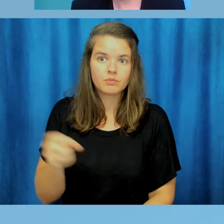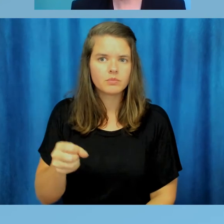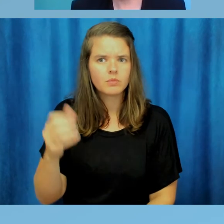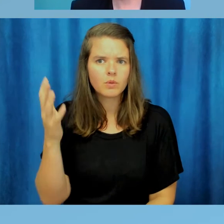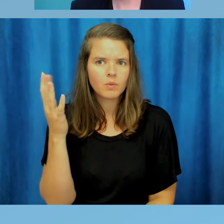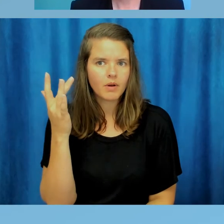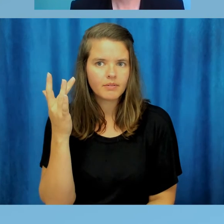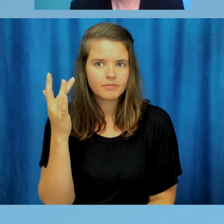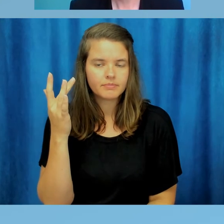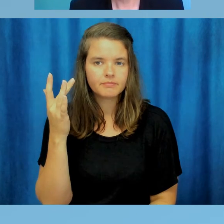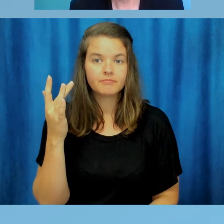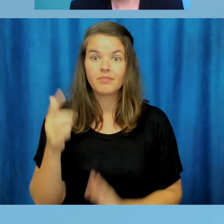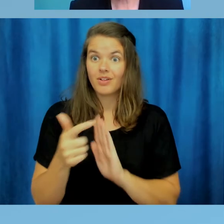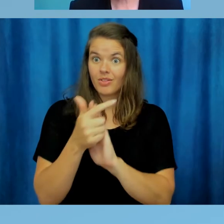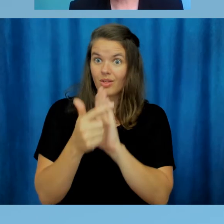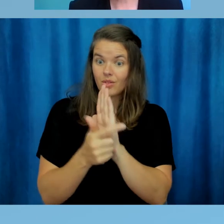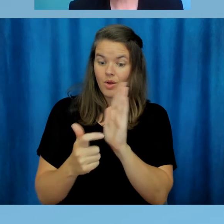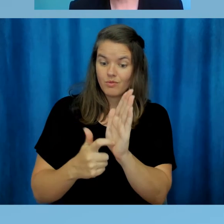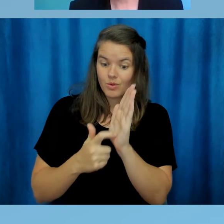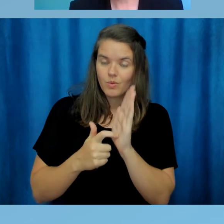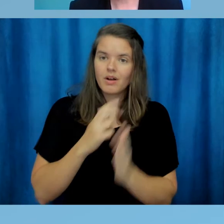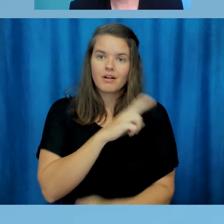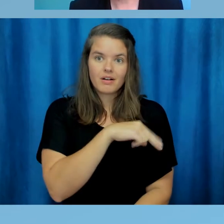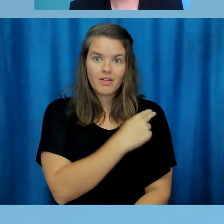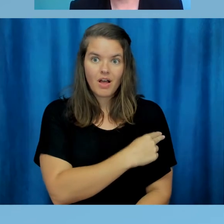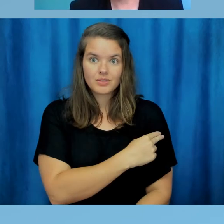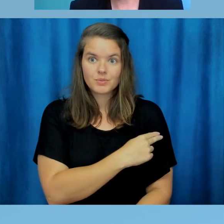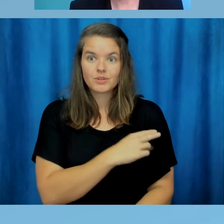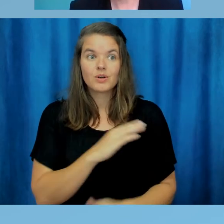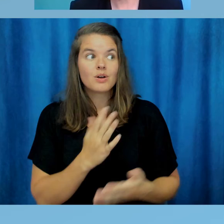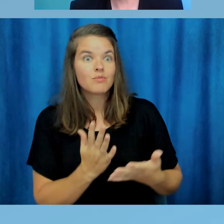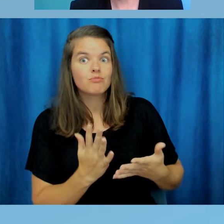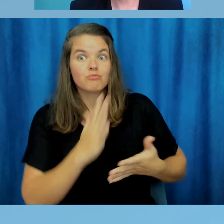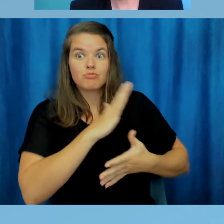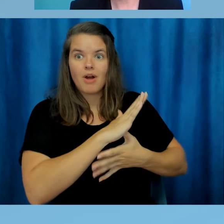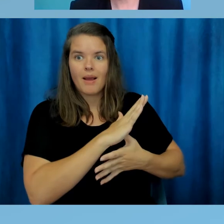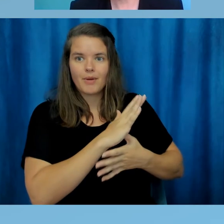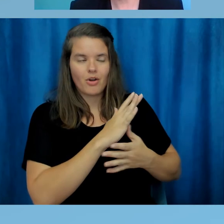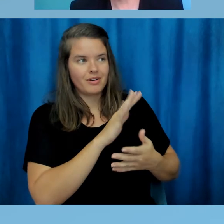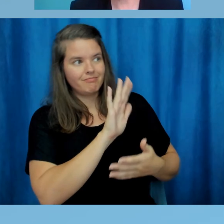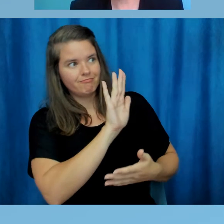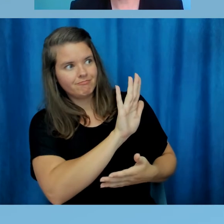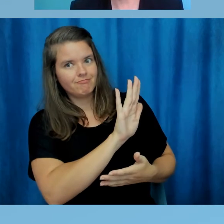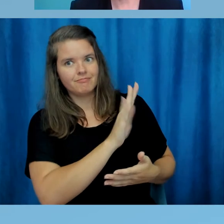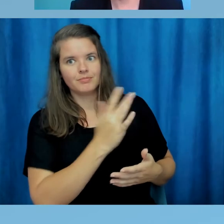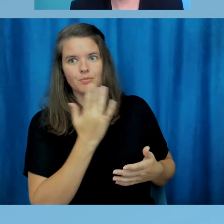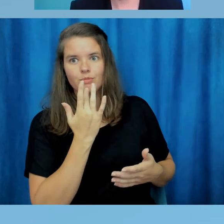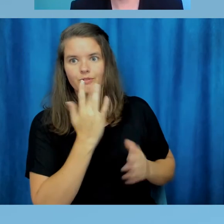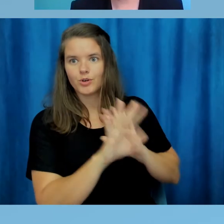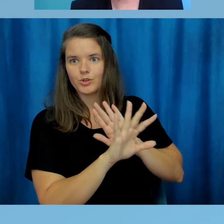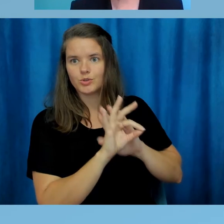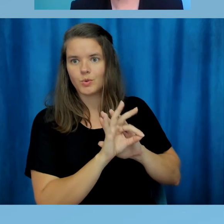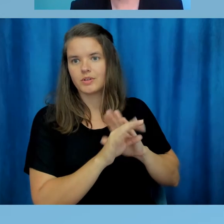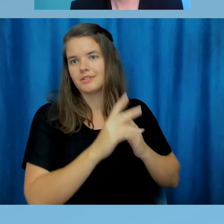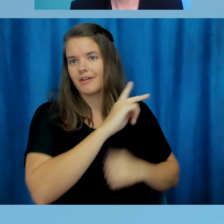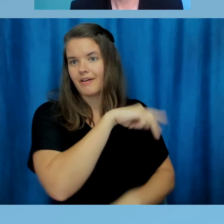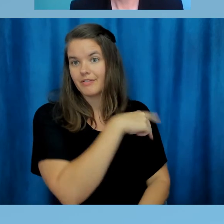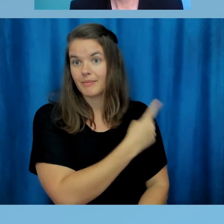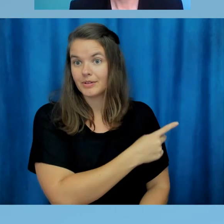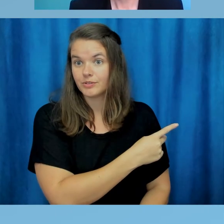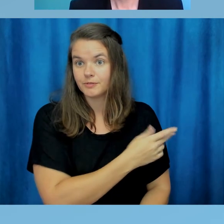And why is that? The law requires the hospital to give primary consideration to the choice of service of the